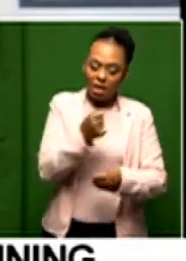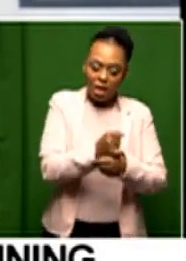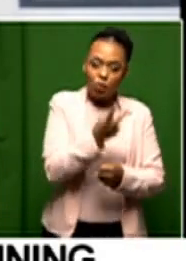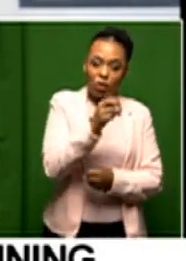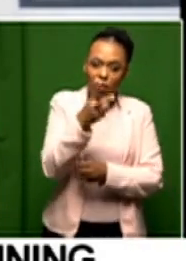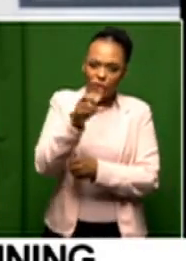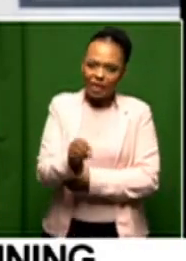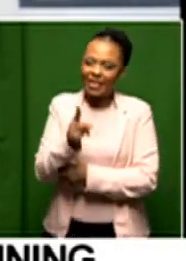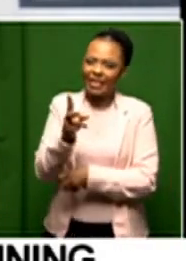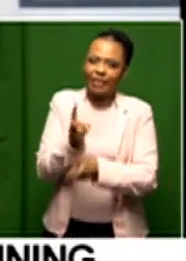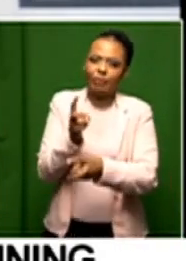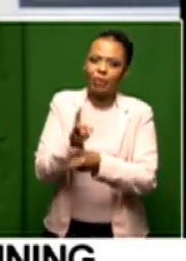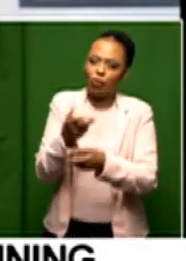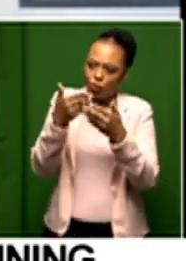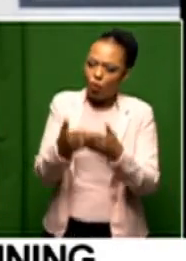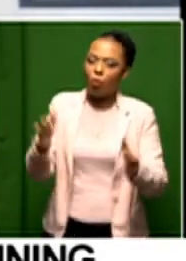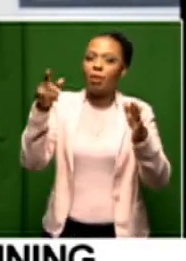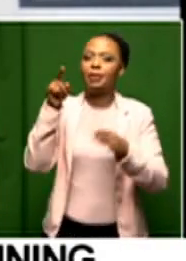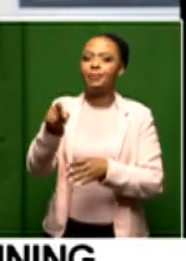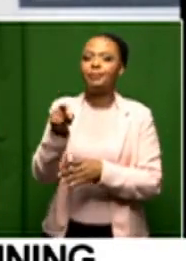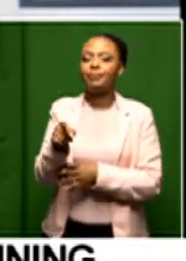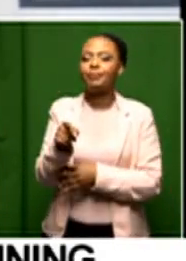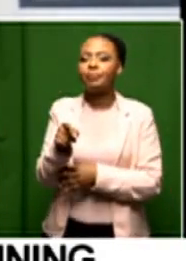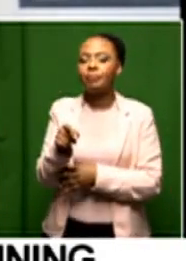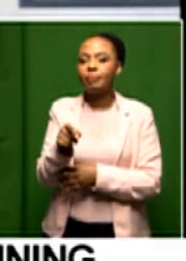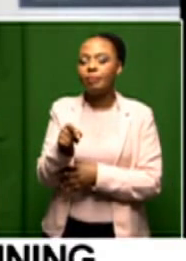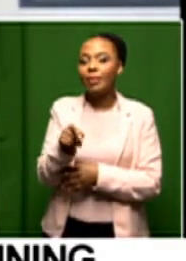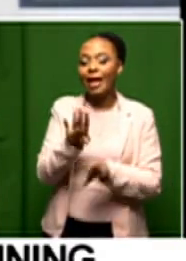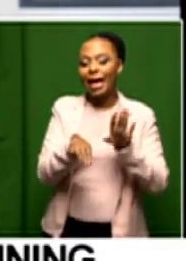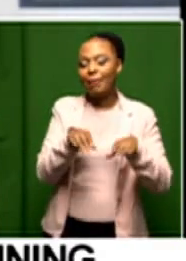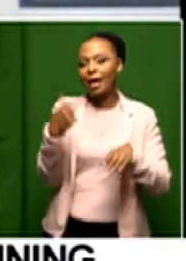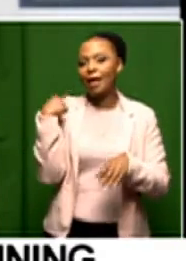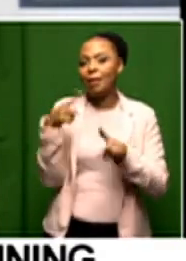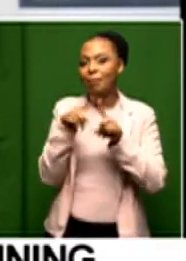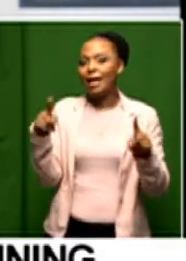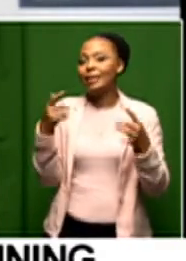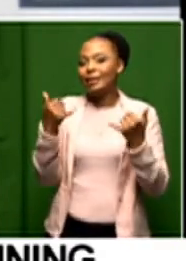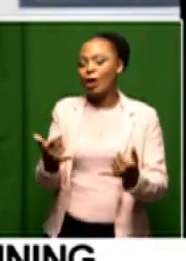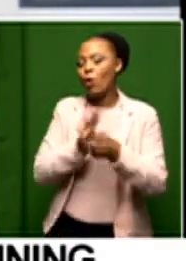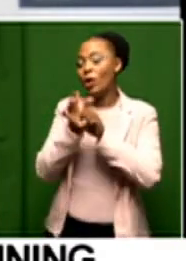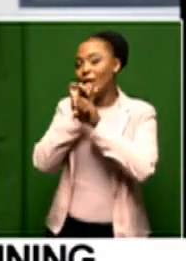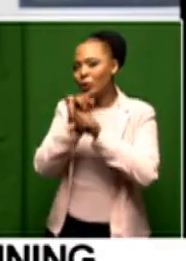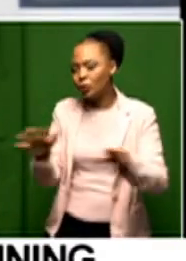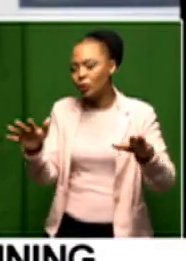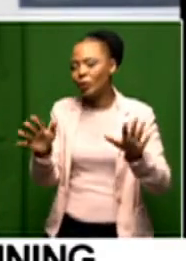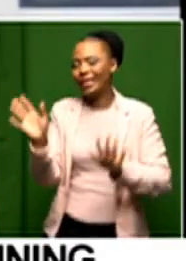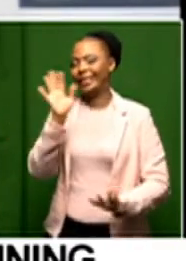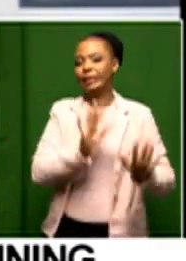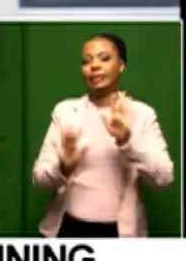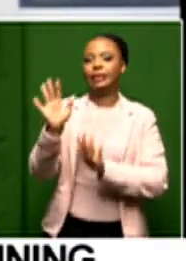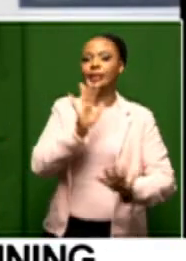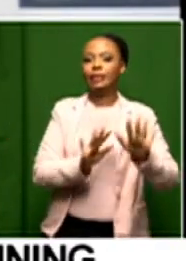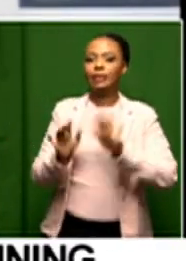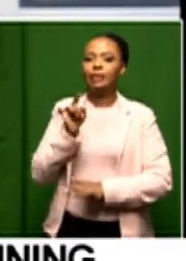to open the restaurant in April. But alas, COVID-19 took us all by surprise to